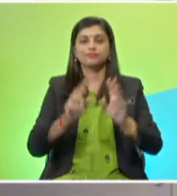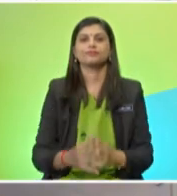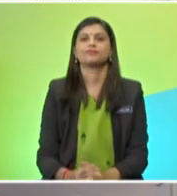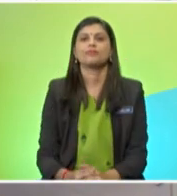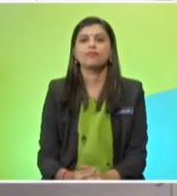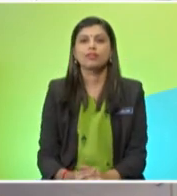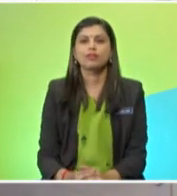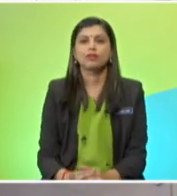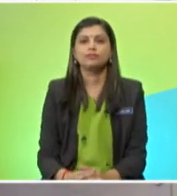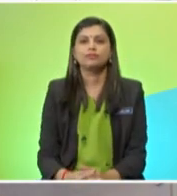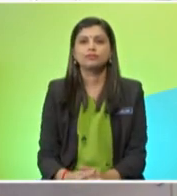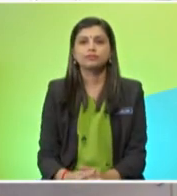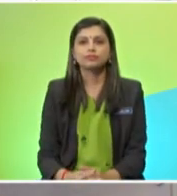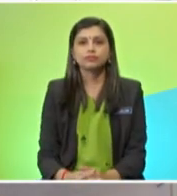wall.